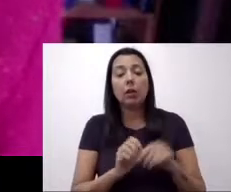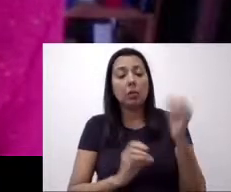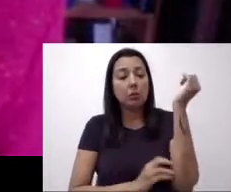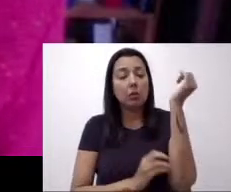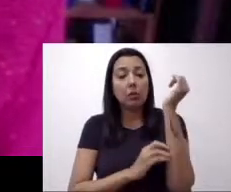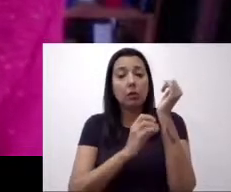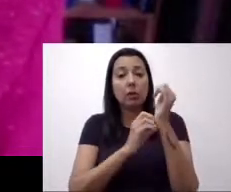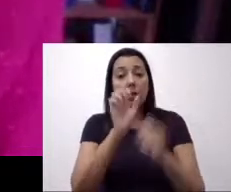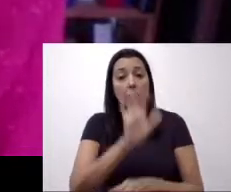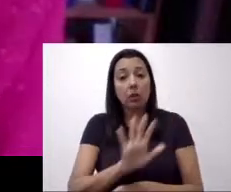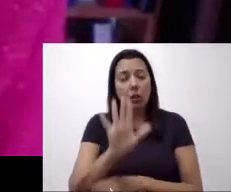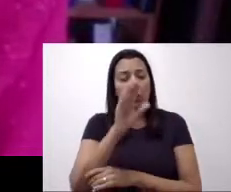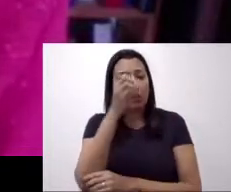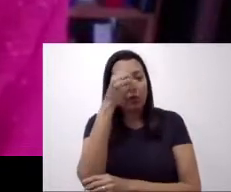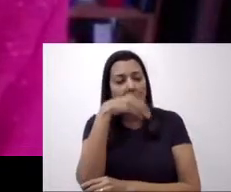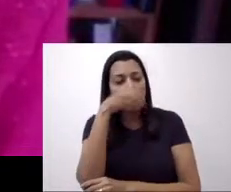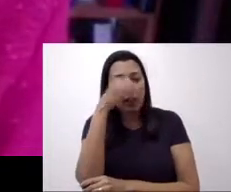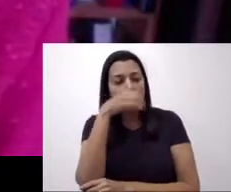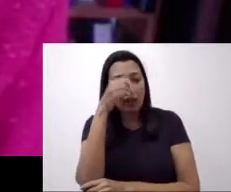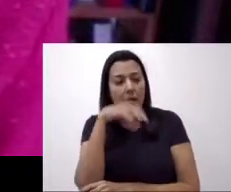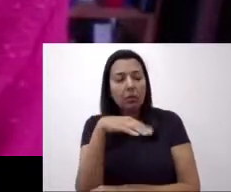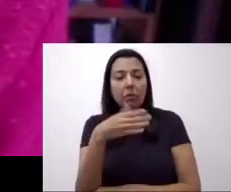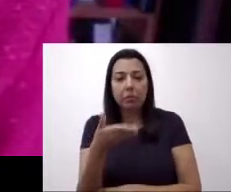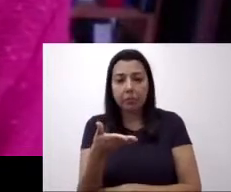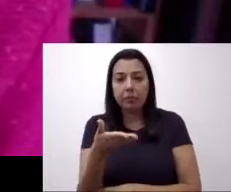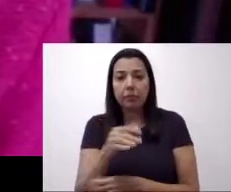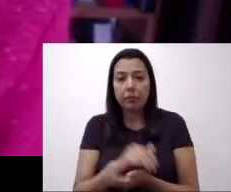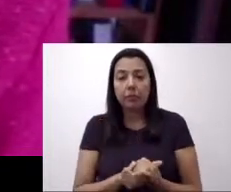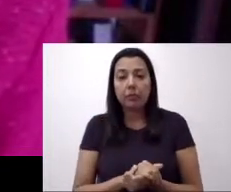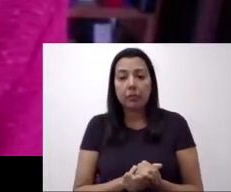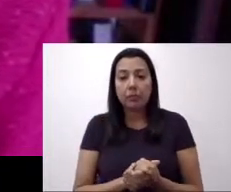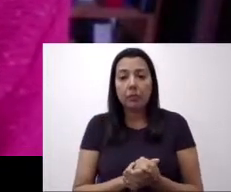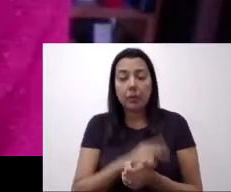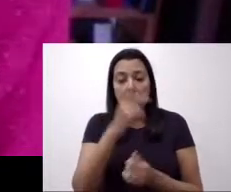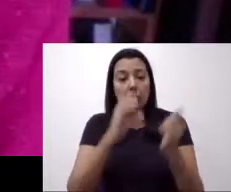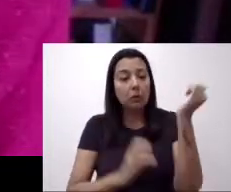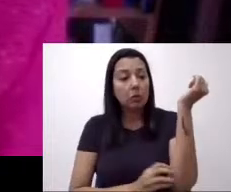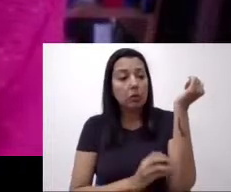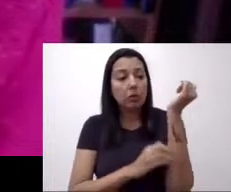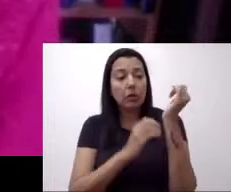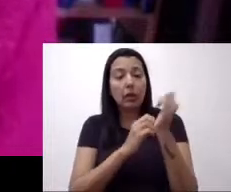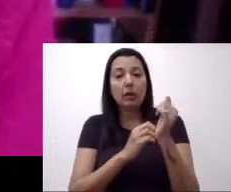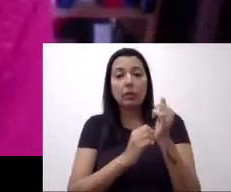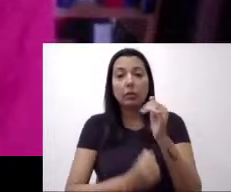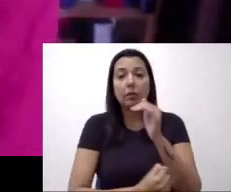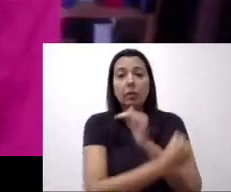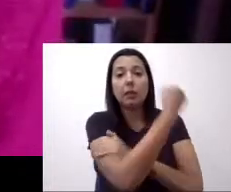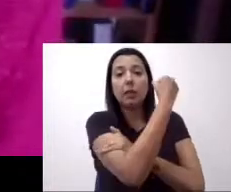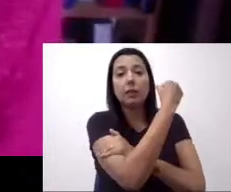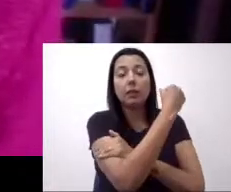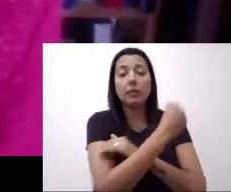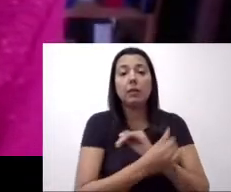that feminist bureaucrats have had to